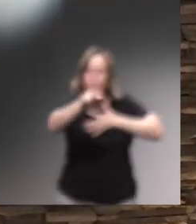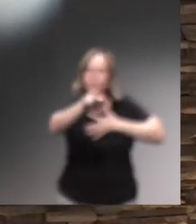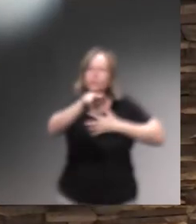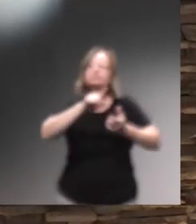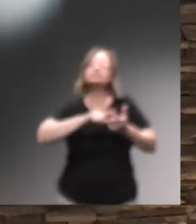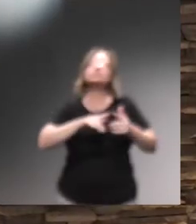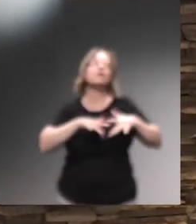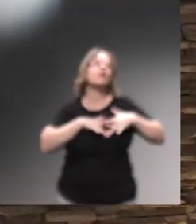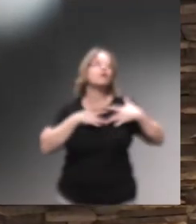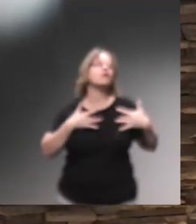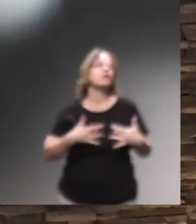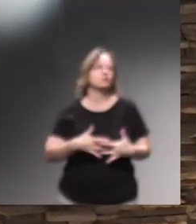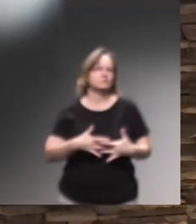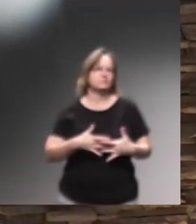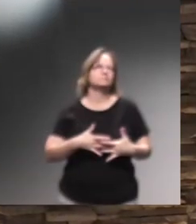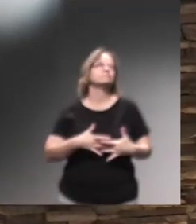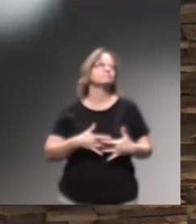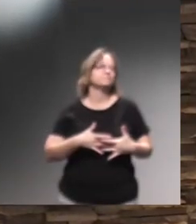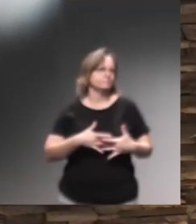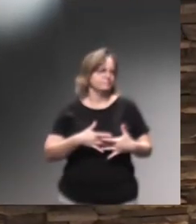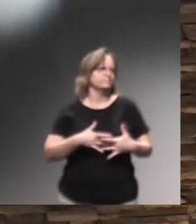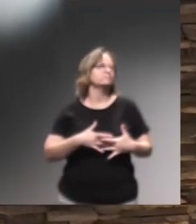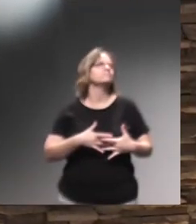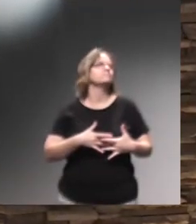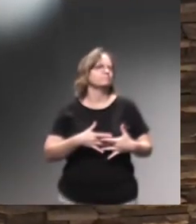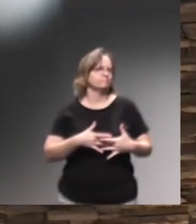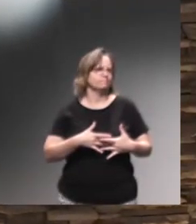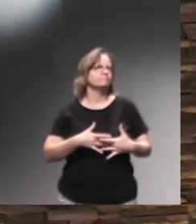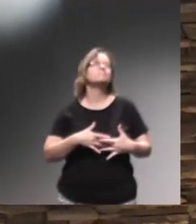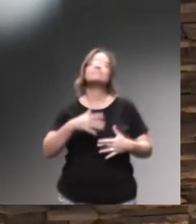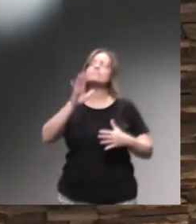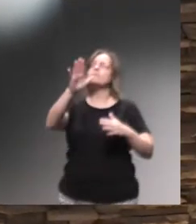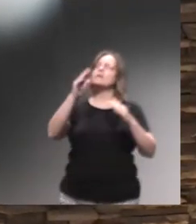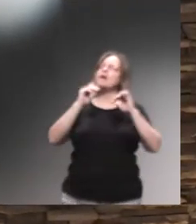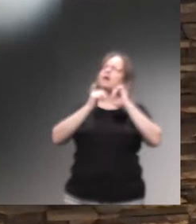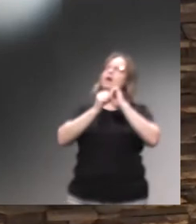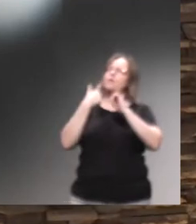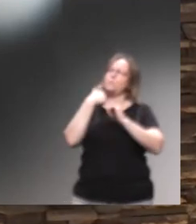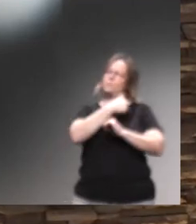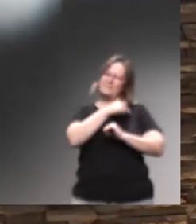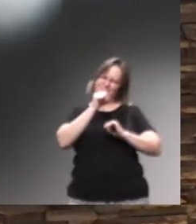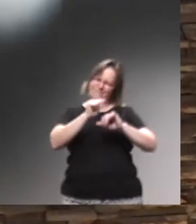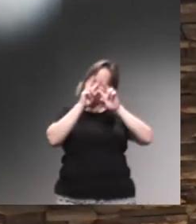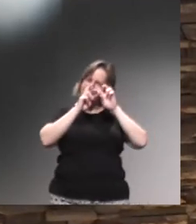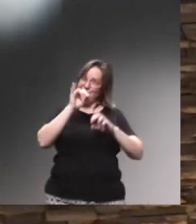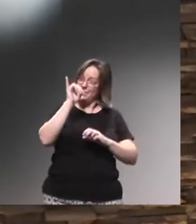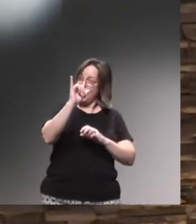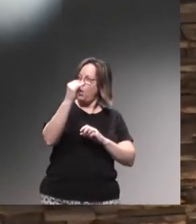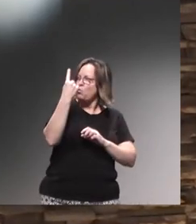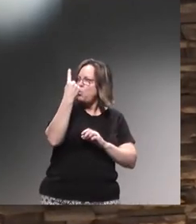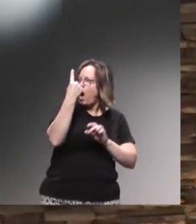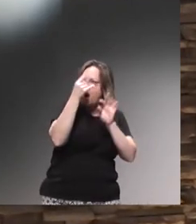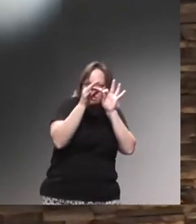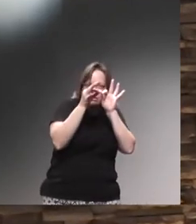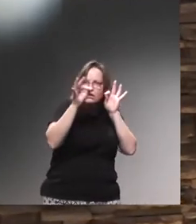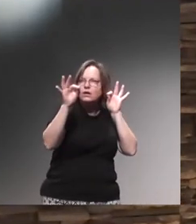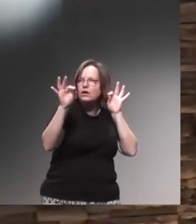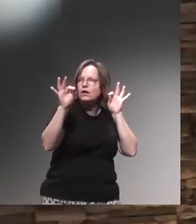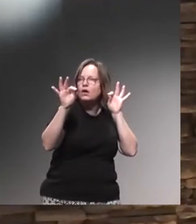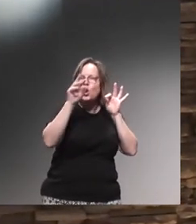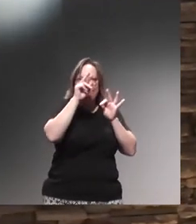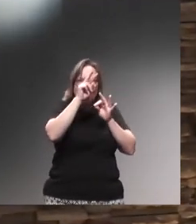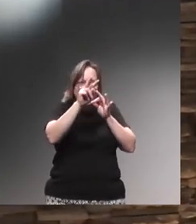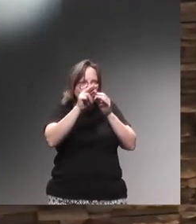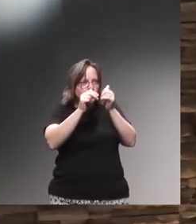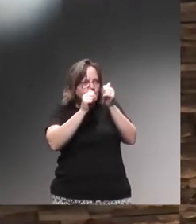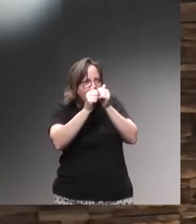And the lesson we find from this, the lesson we can draw from just this one line, is that when we focus on